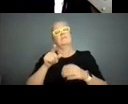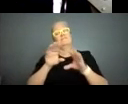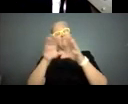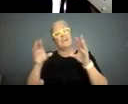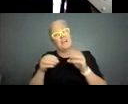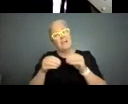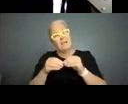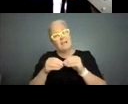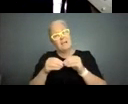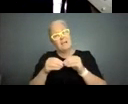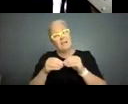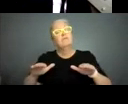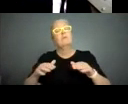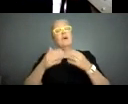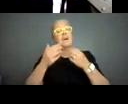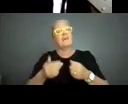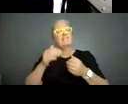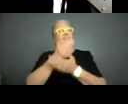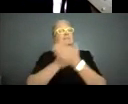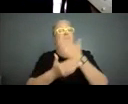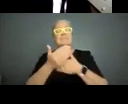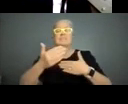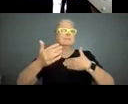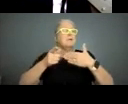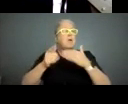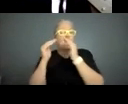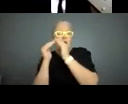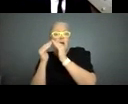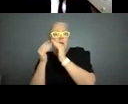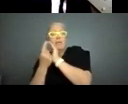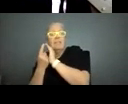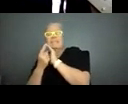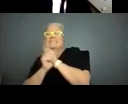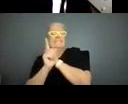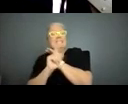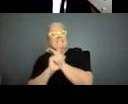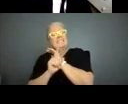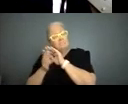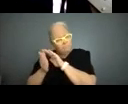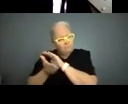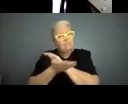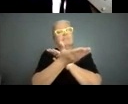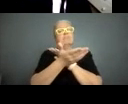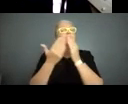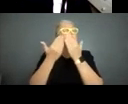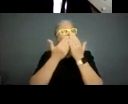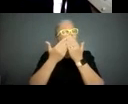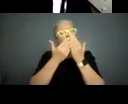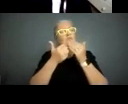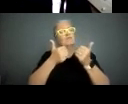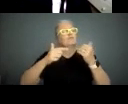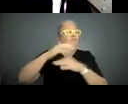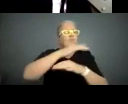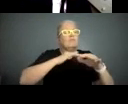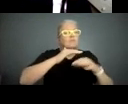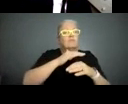school. Most importantly, we need to recruit many more disabled teachers. Some of you on the call should maybe consider becoming teachers if